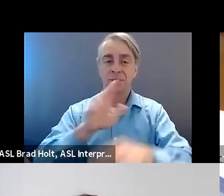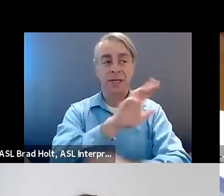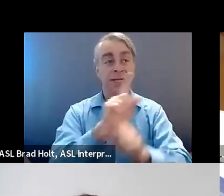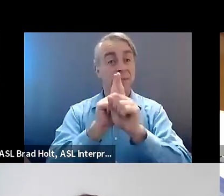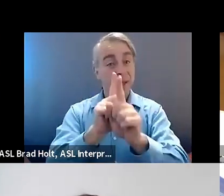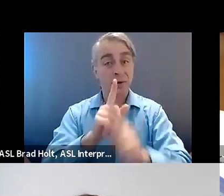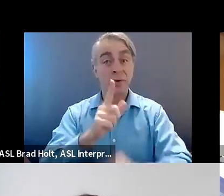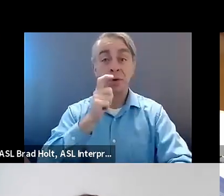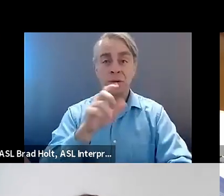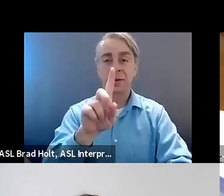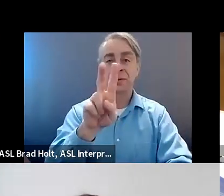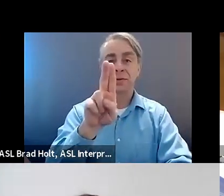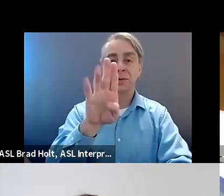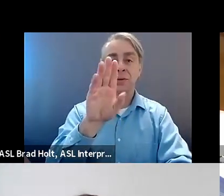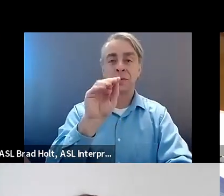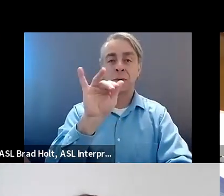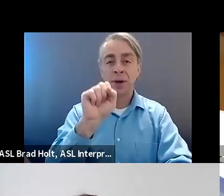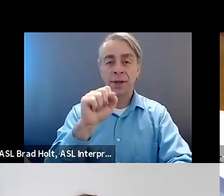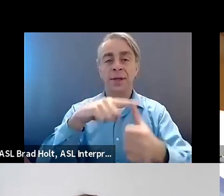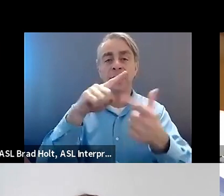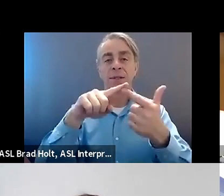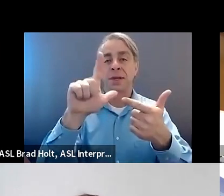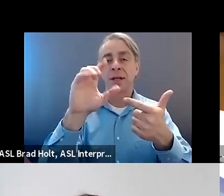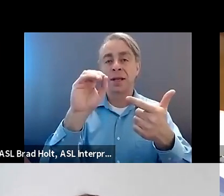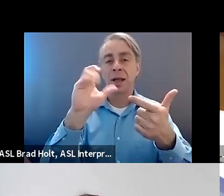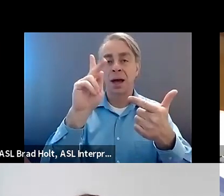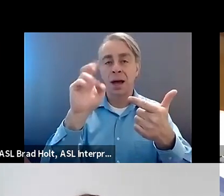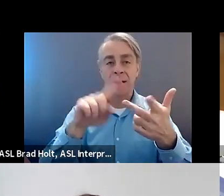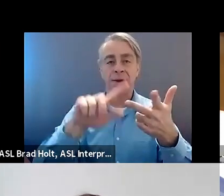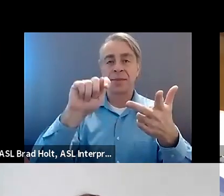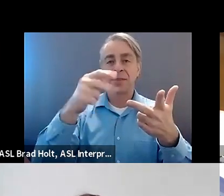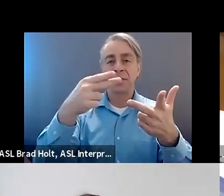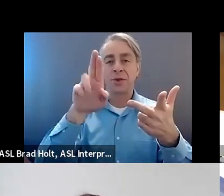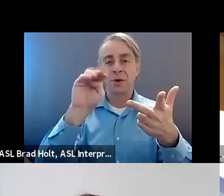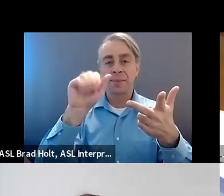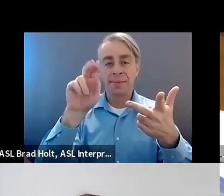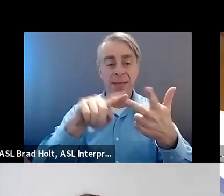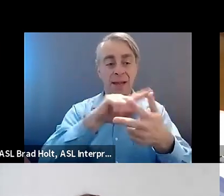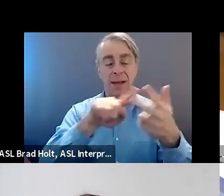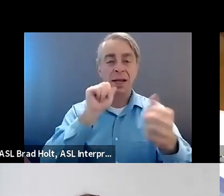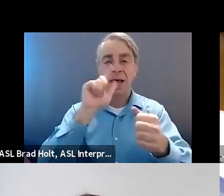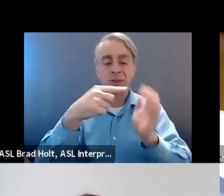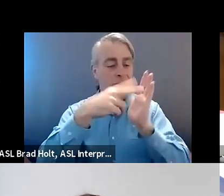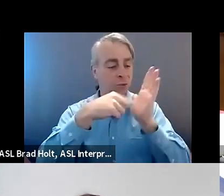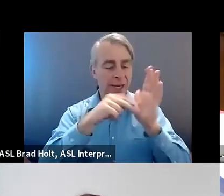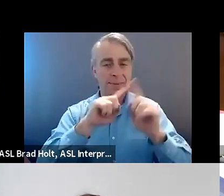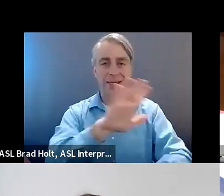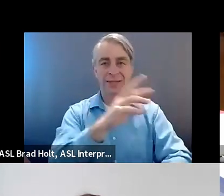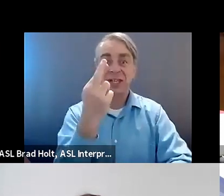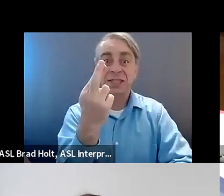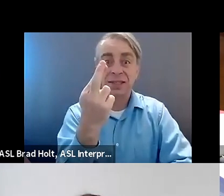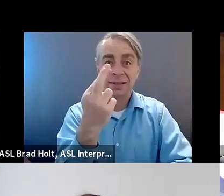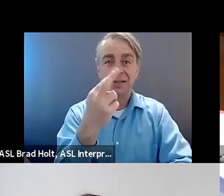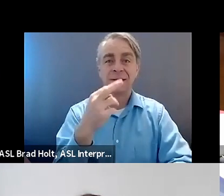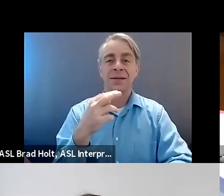Du Bois, Alan Locke, Paul Robeson, Howard Thurman. Not in theory, but these people were his good buddies and friends. And